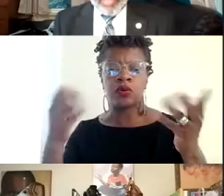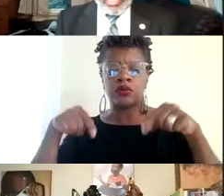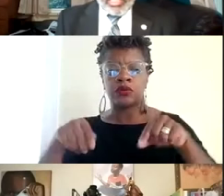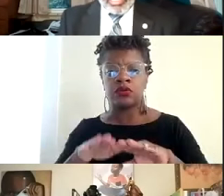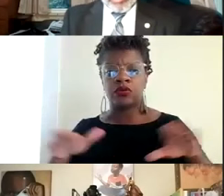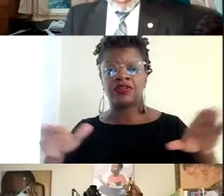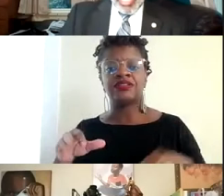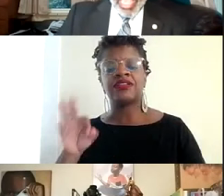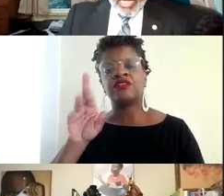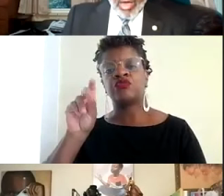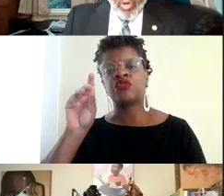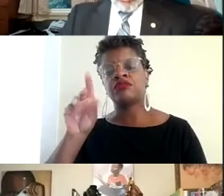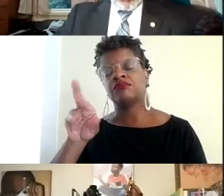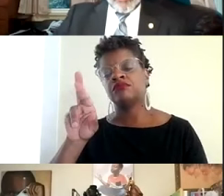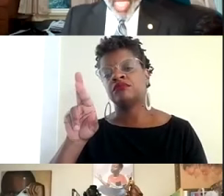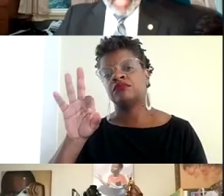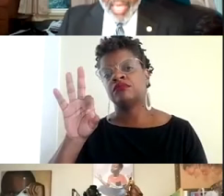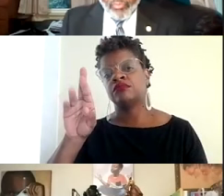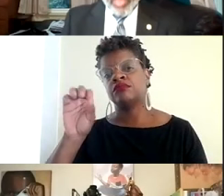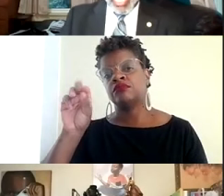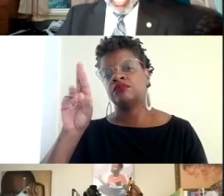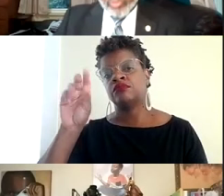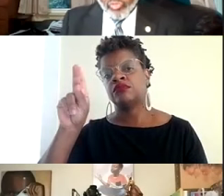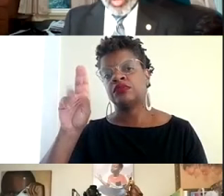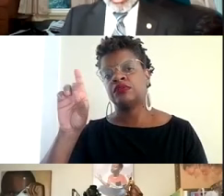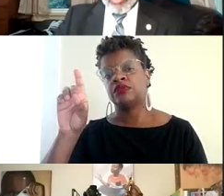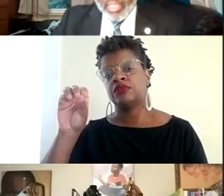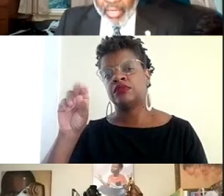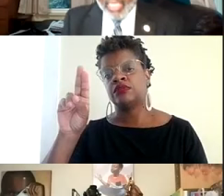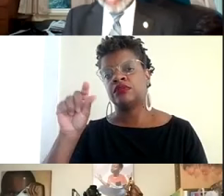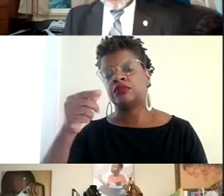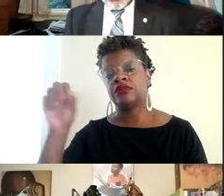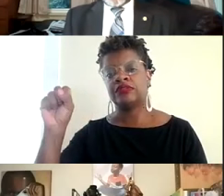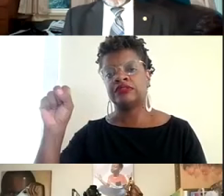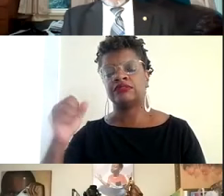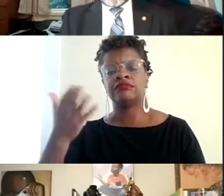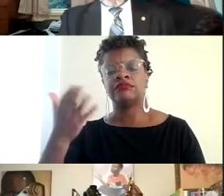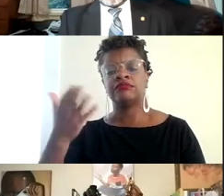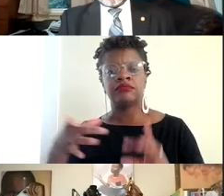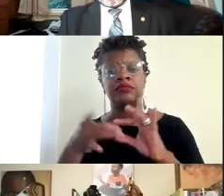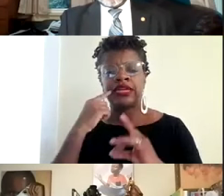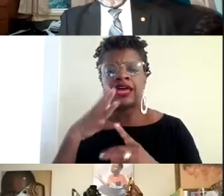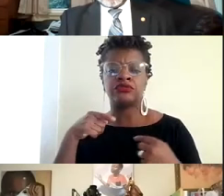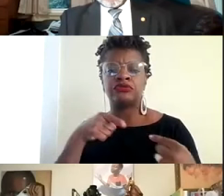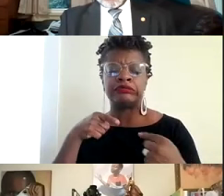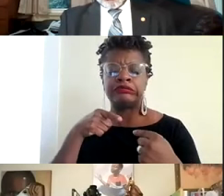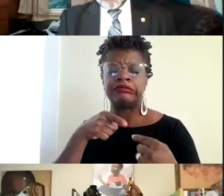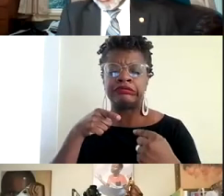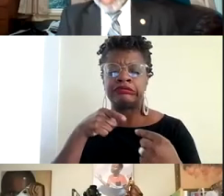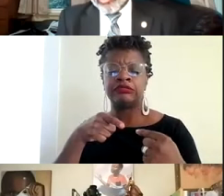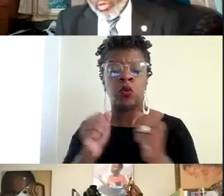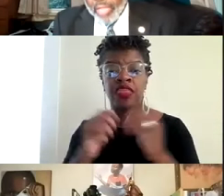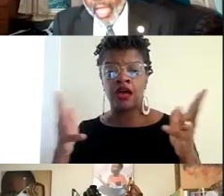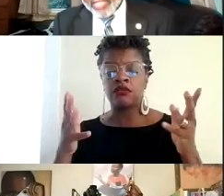of Frederick Douglass and own the fact that without struggle, there is no progress,